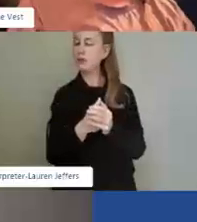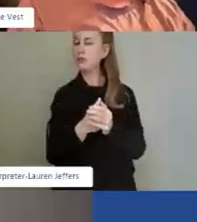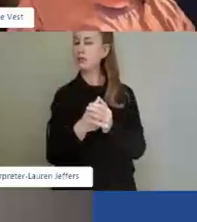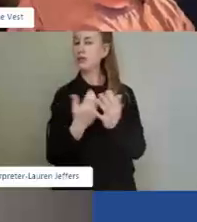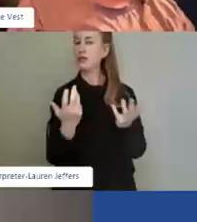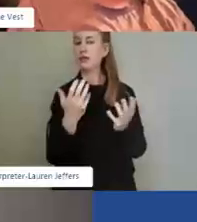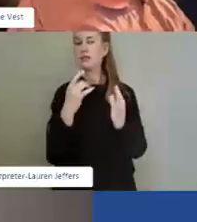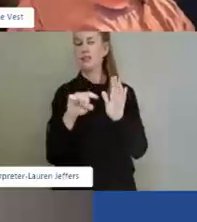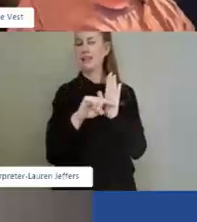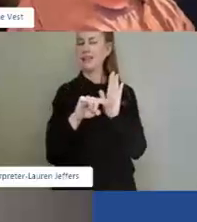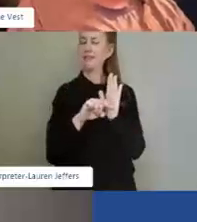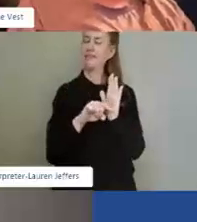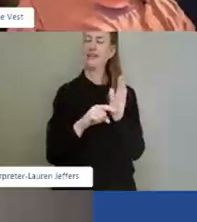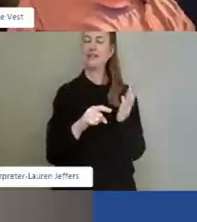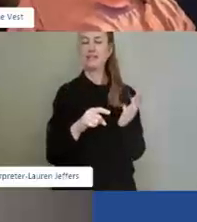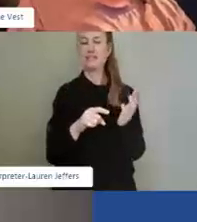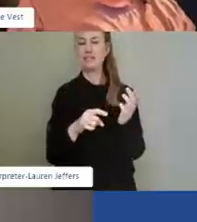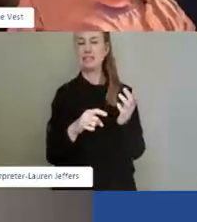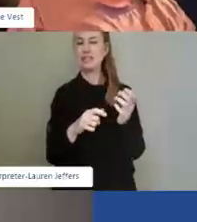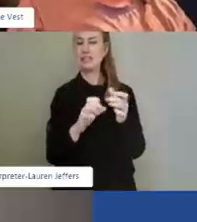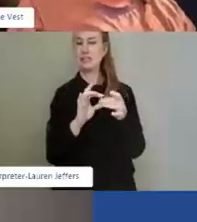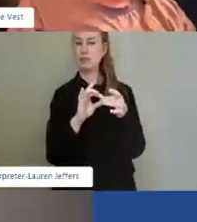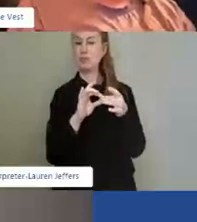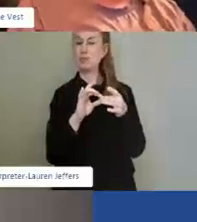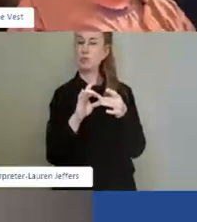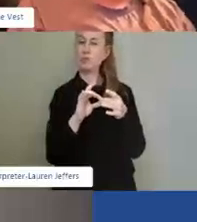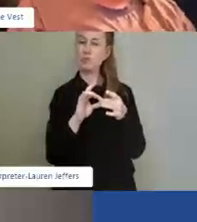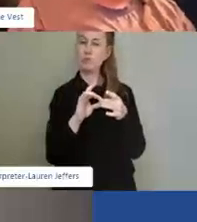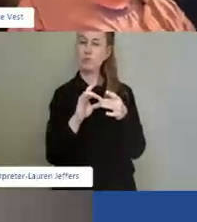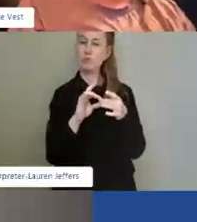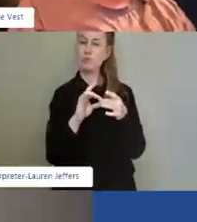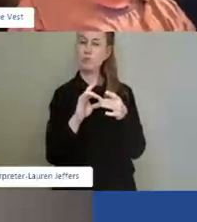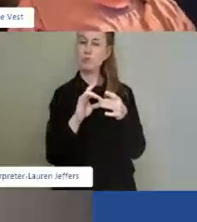The bad part of it is that once you make those relationships, the